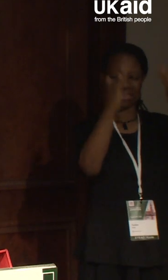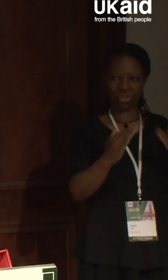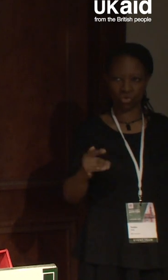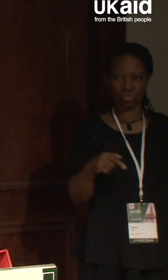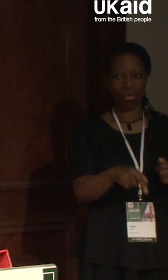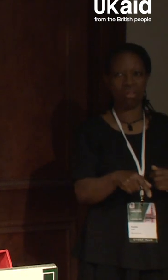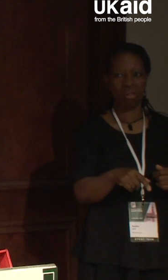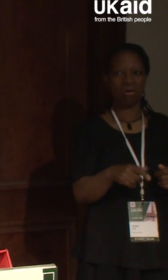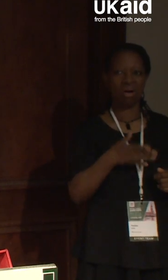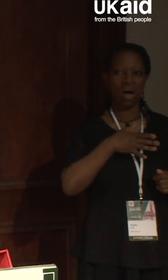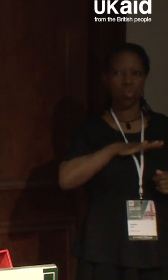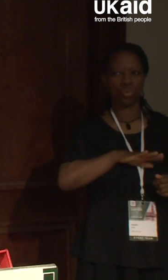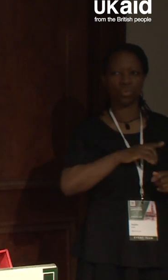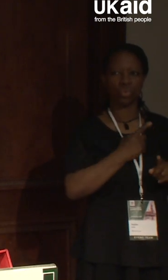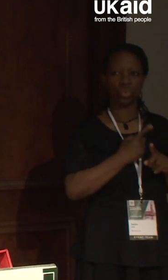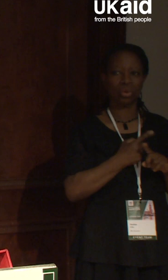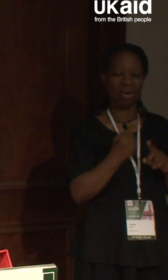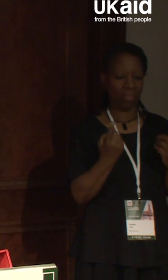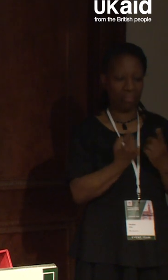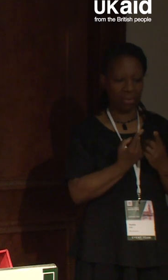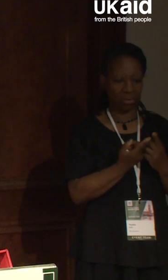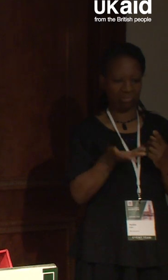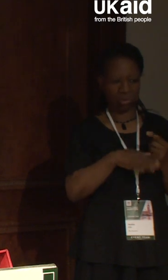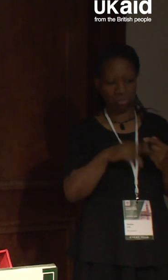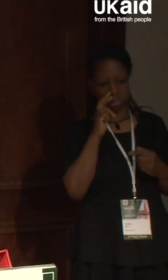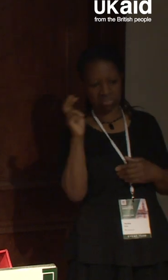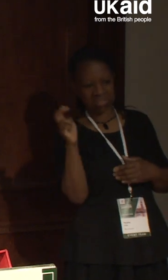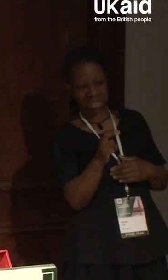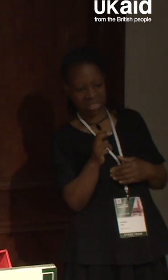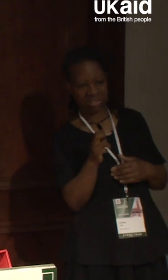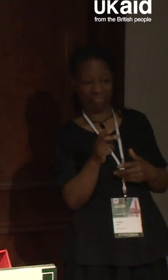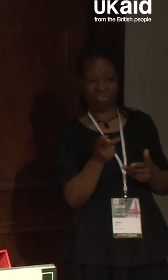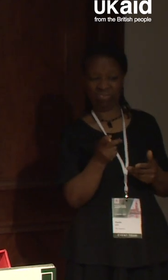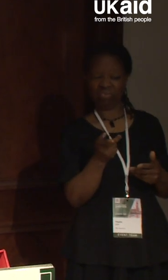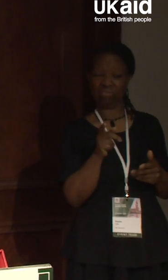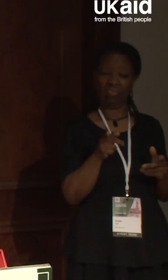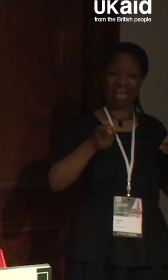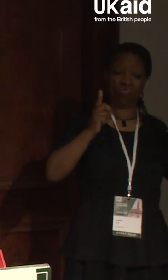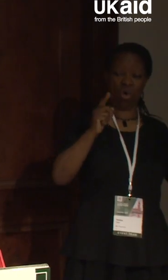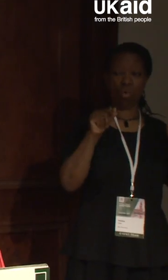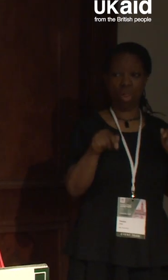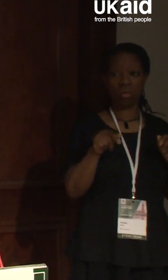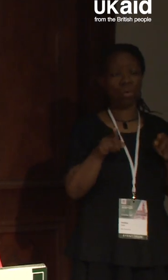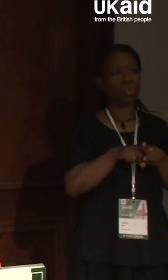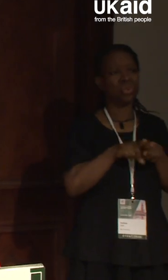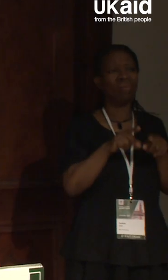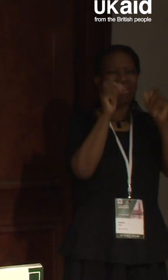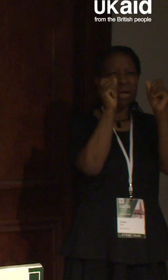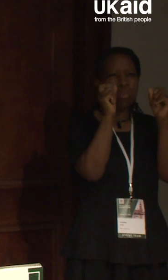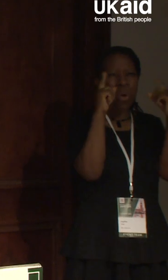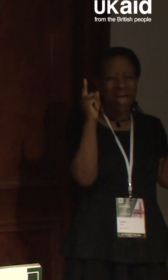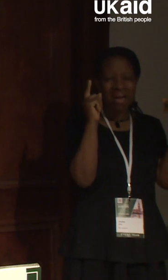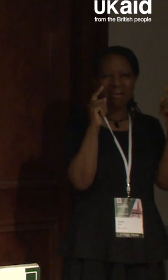the perspective of somebody engaged in development, and in particular from the perspective of somebody who is very aware of the way